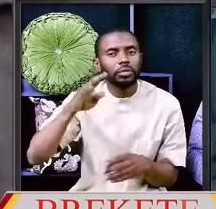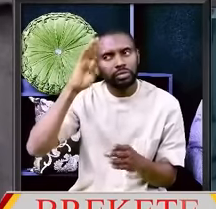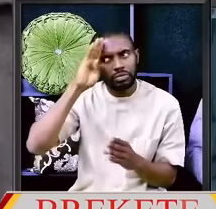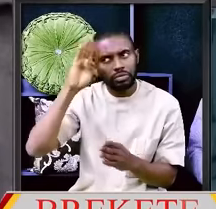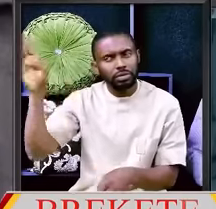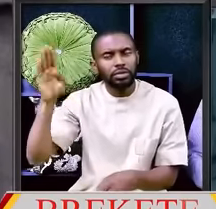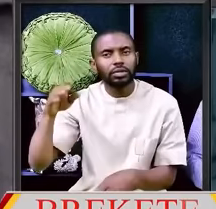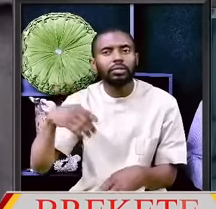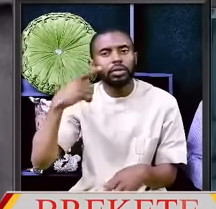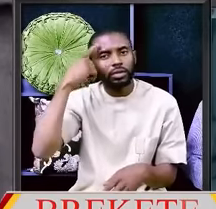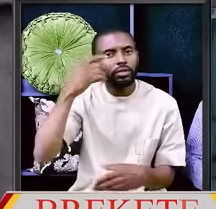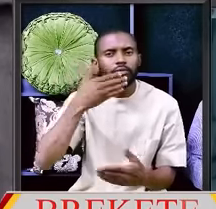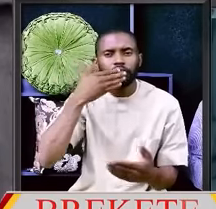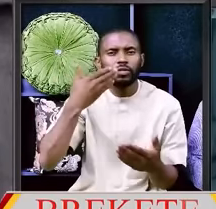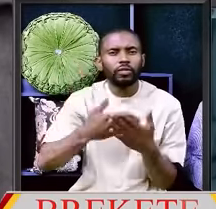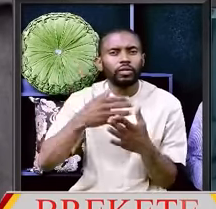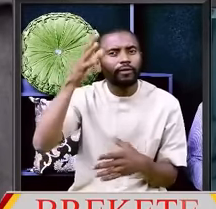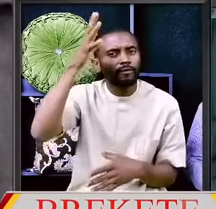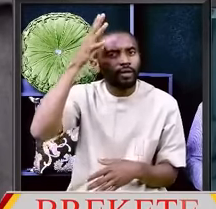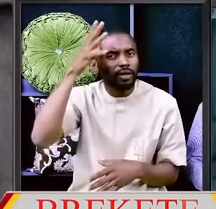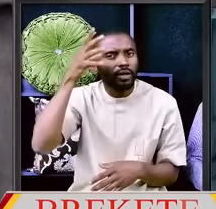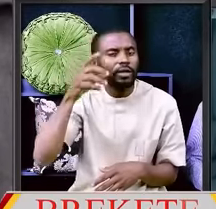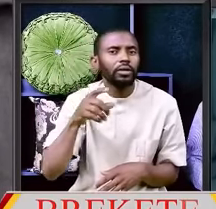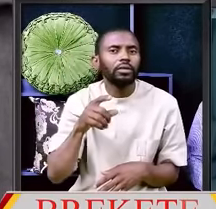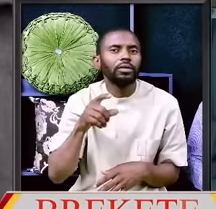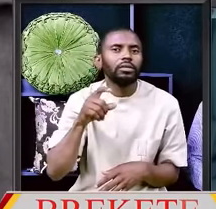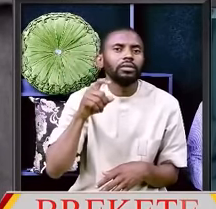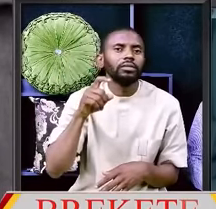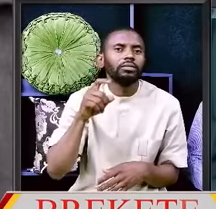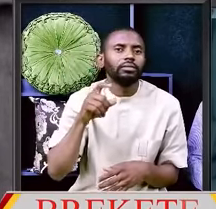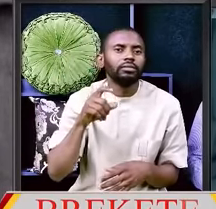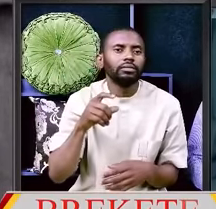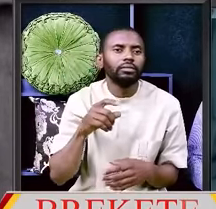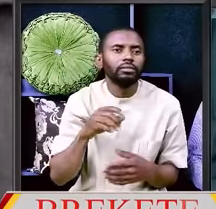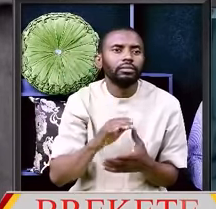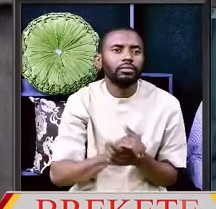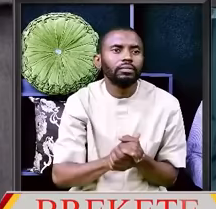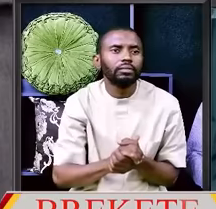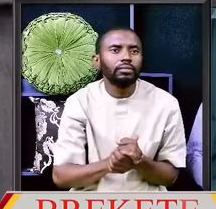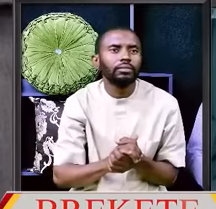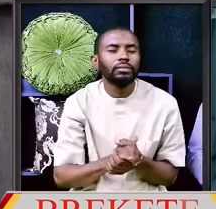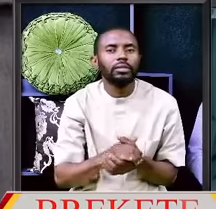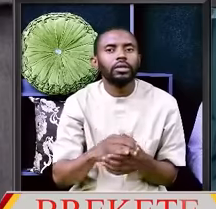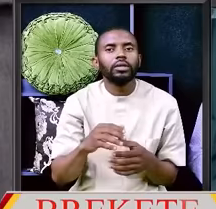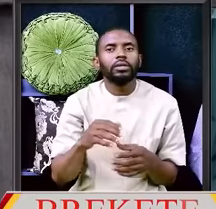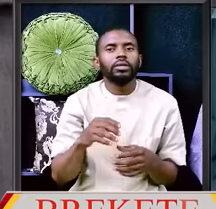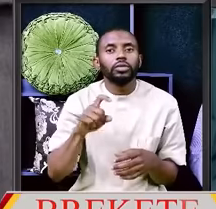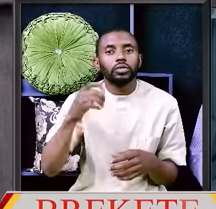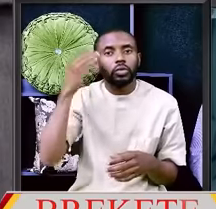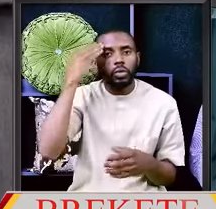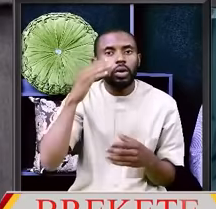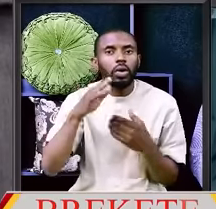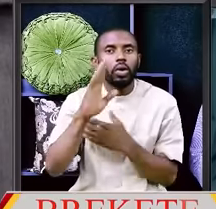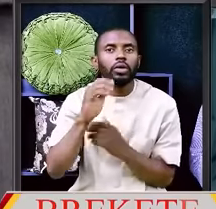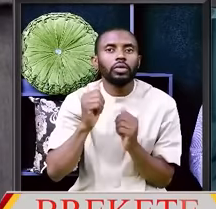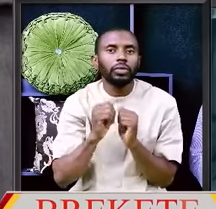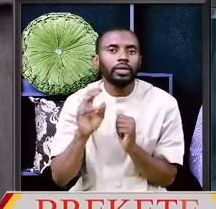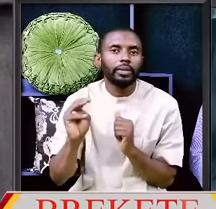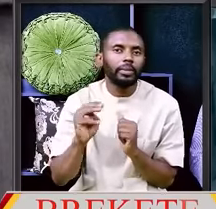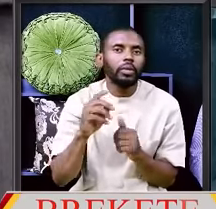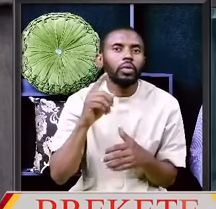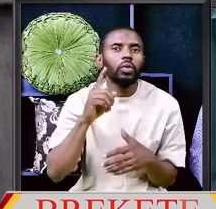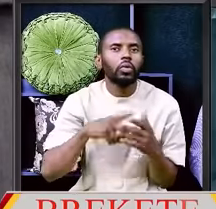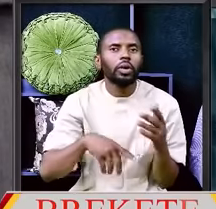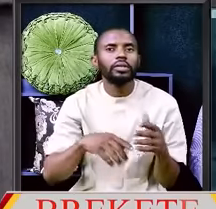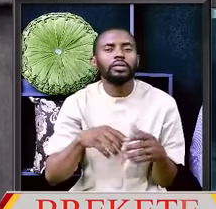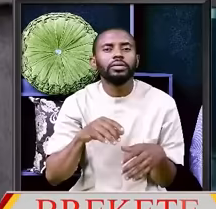He's been going around. He should not be scared. He should not be scared. We are with him and God is with him. Mm. And what the Baba Ma is